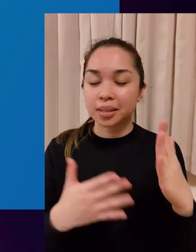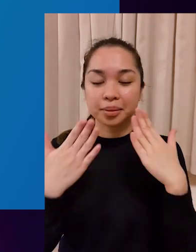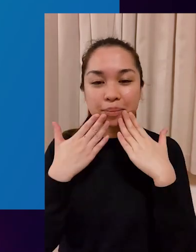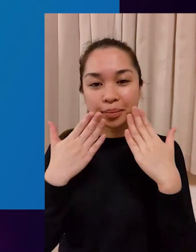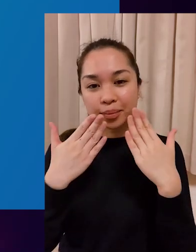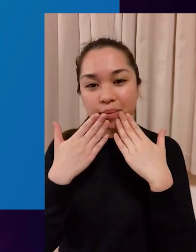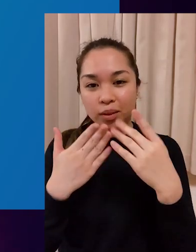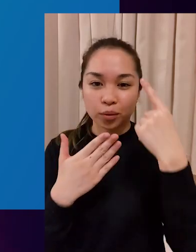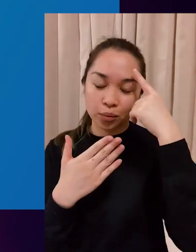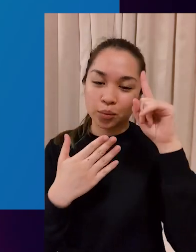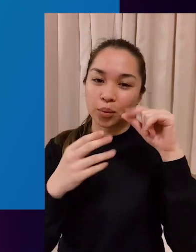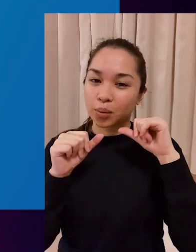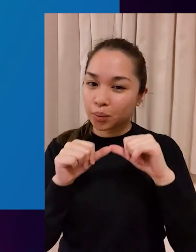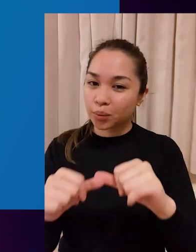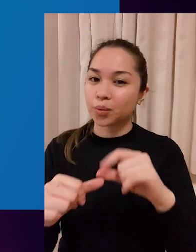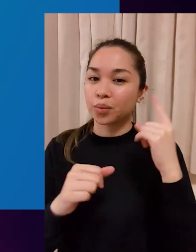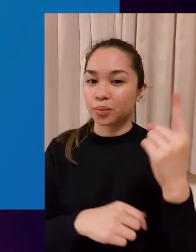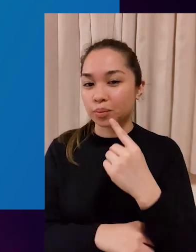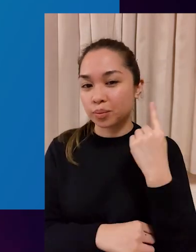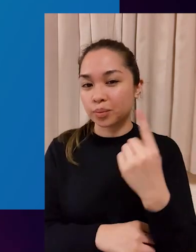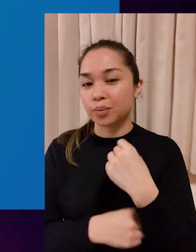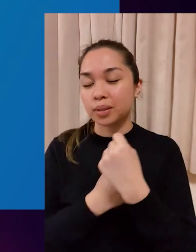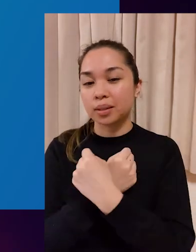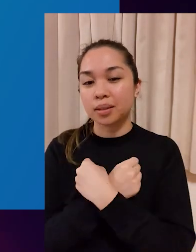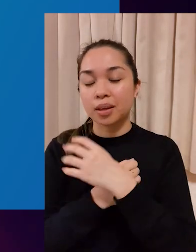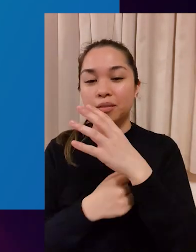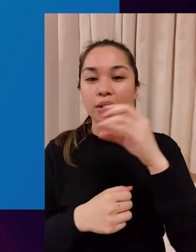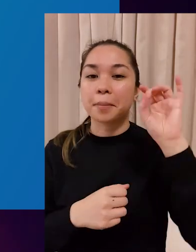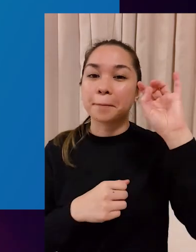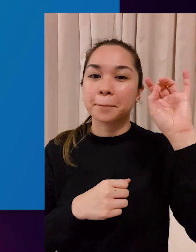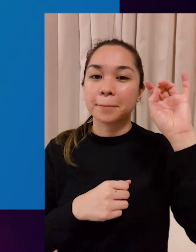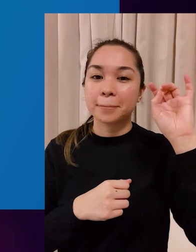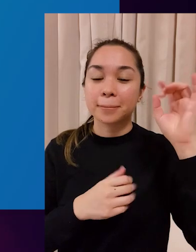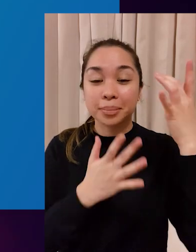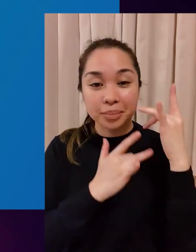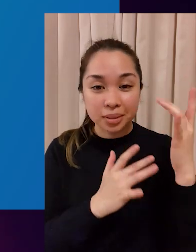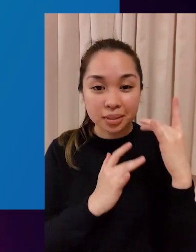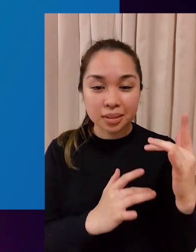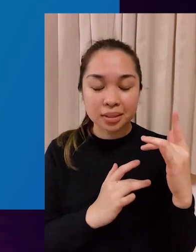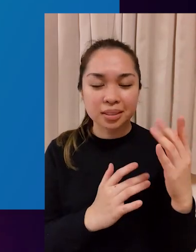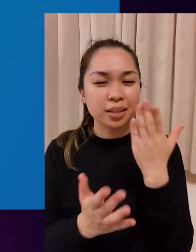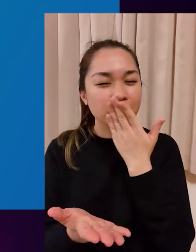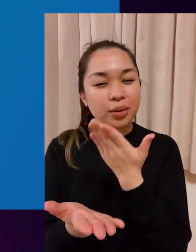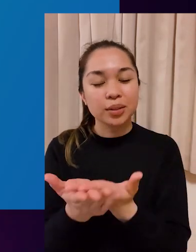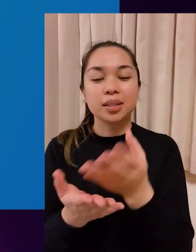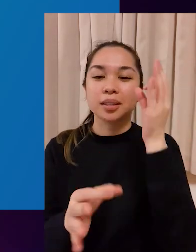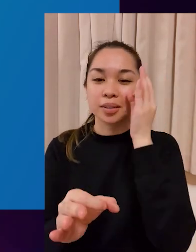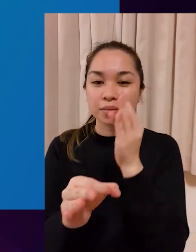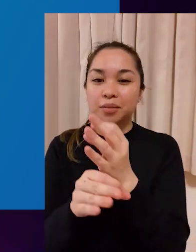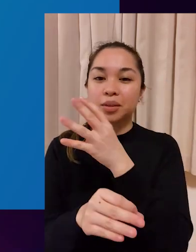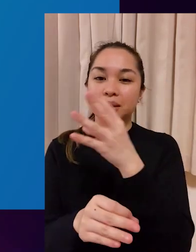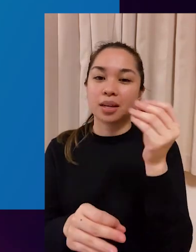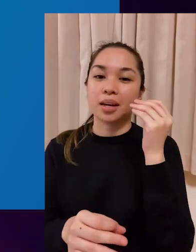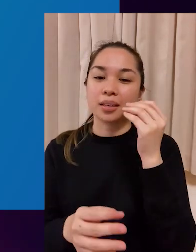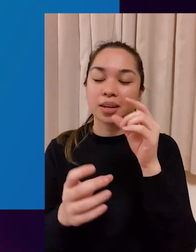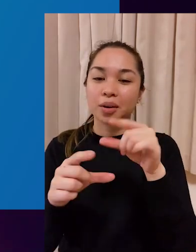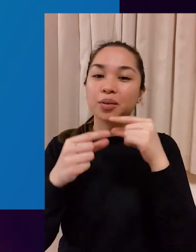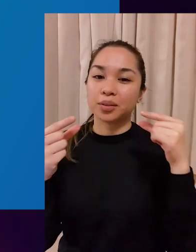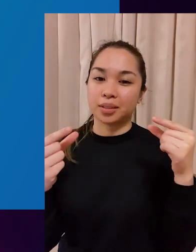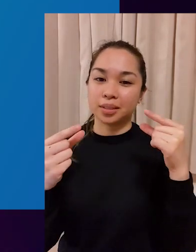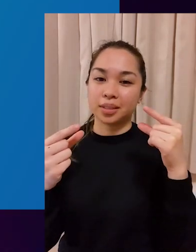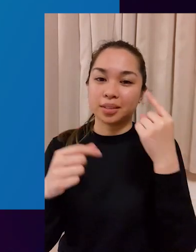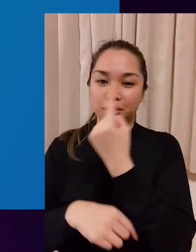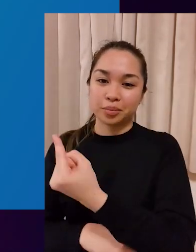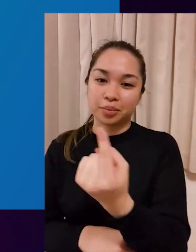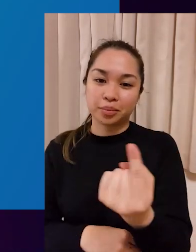for His unconditional love, His loving mercy, and His goodness, faithfulness, and greatness for each one